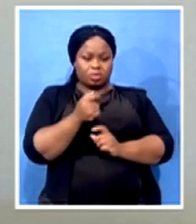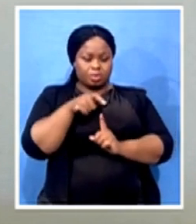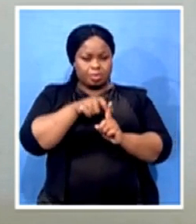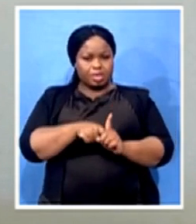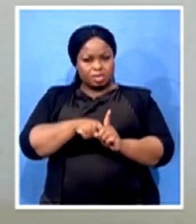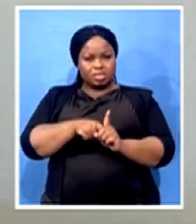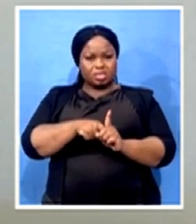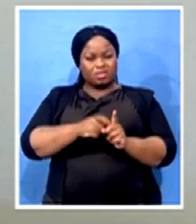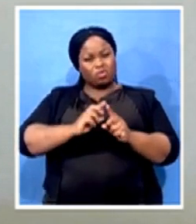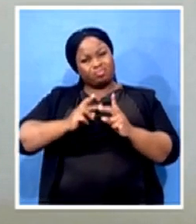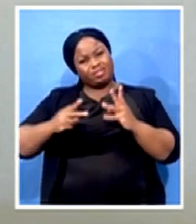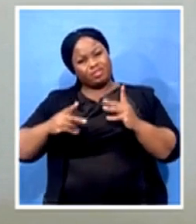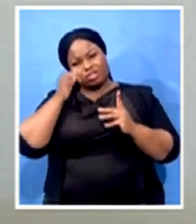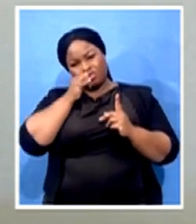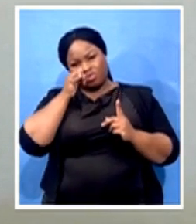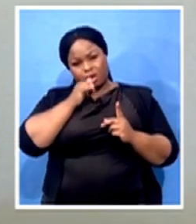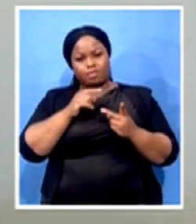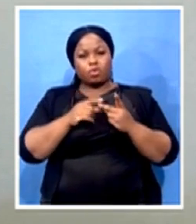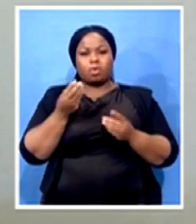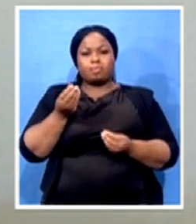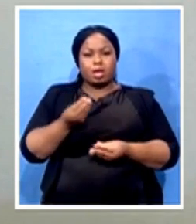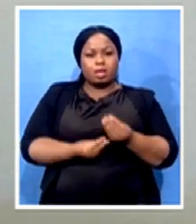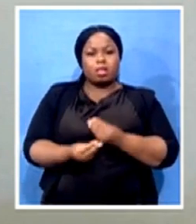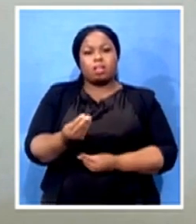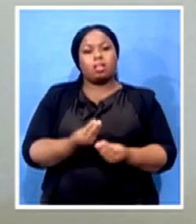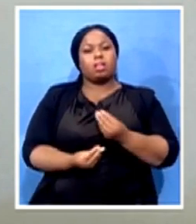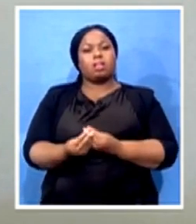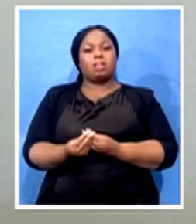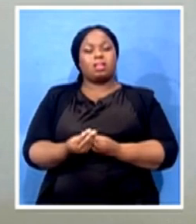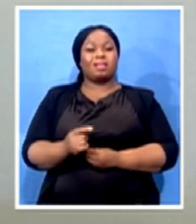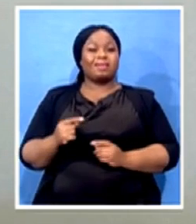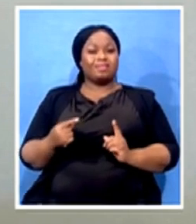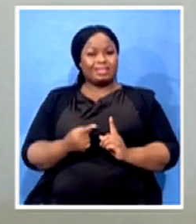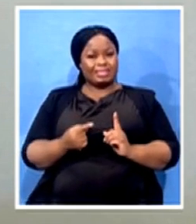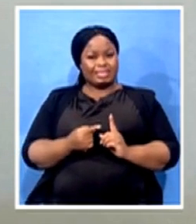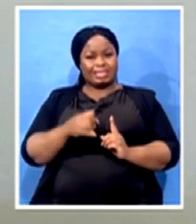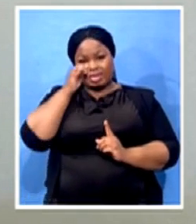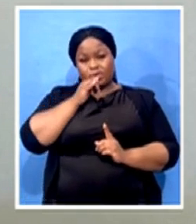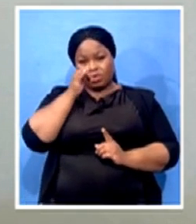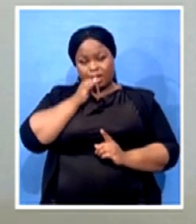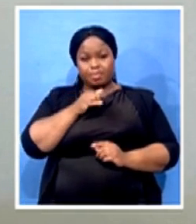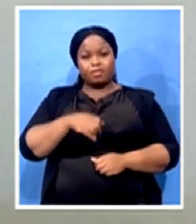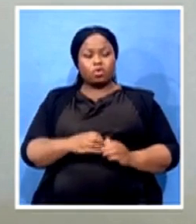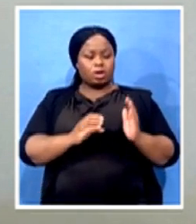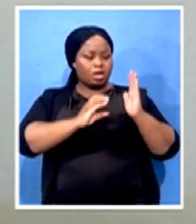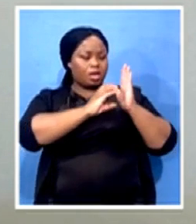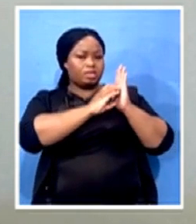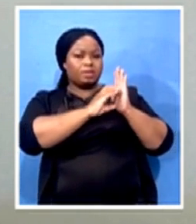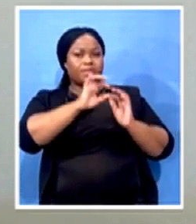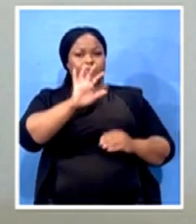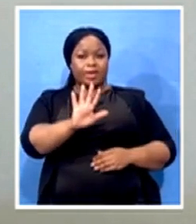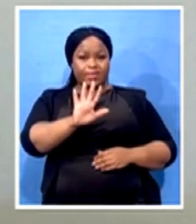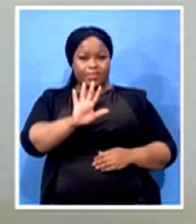money laundering. So under Article 5, the protocol lays out